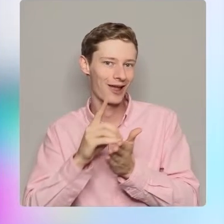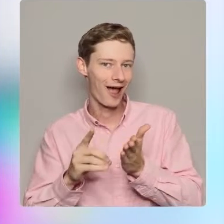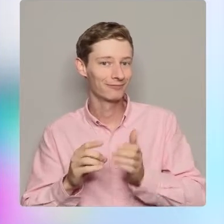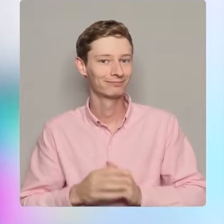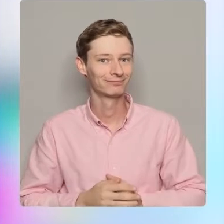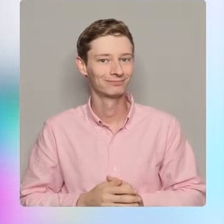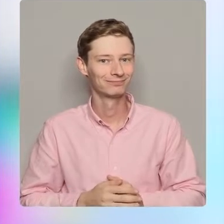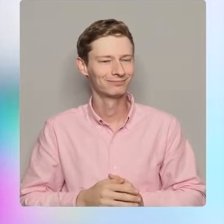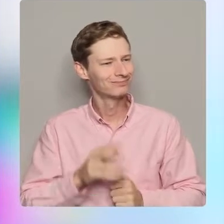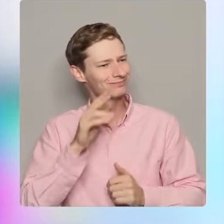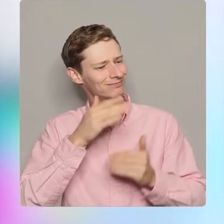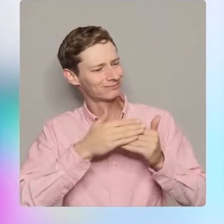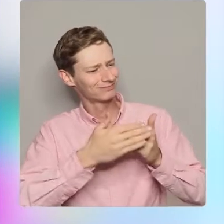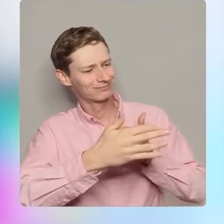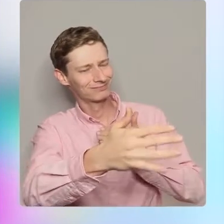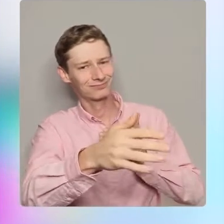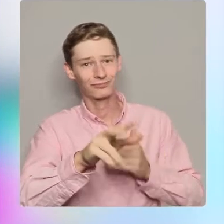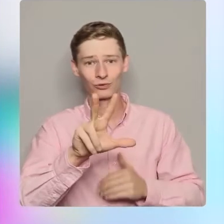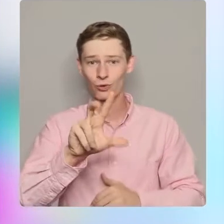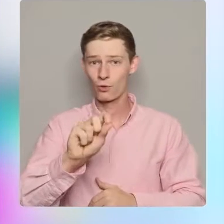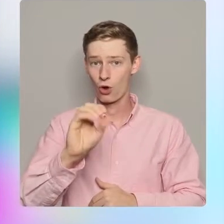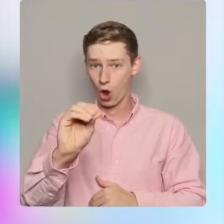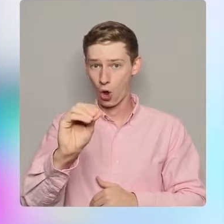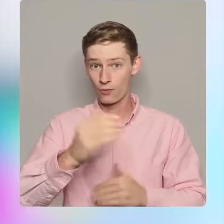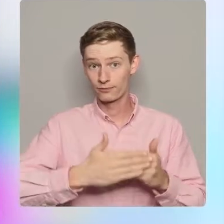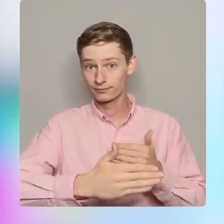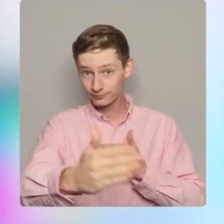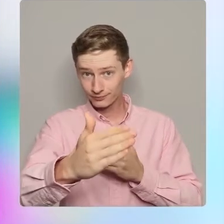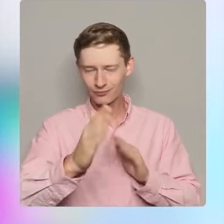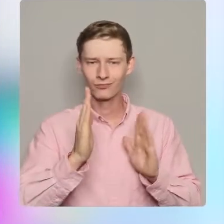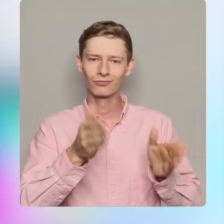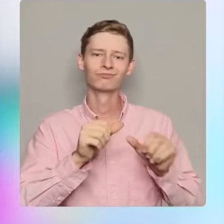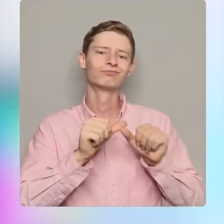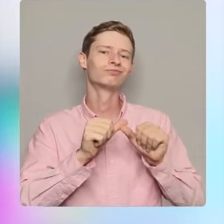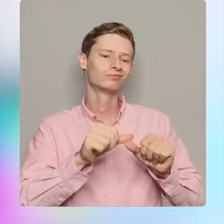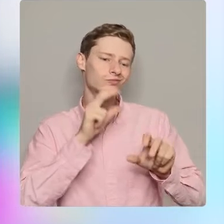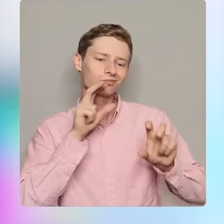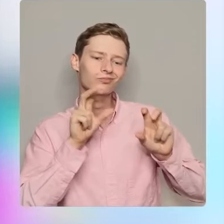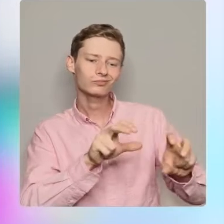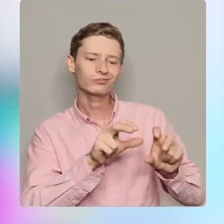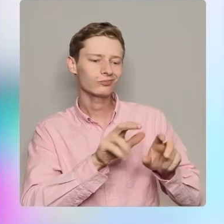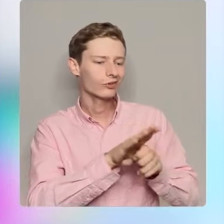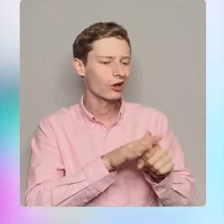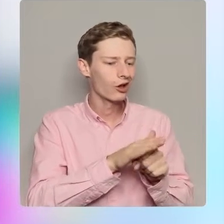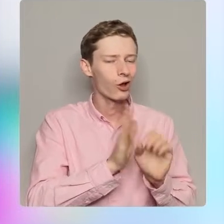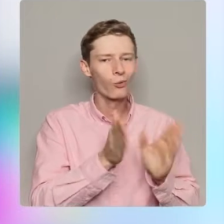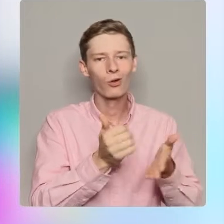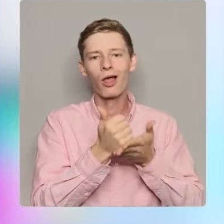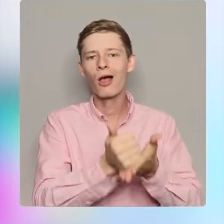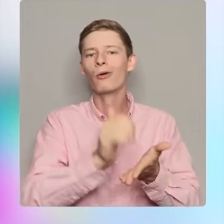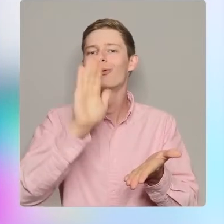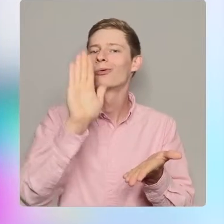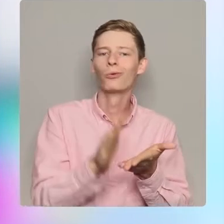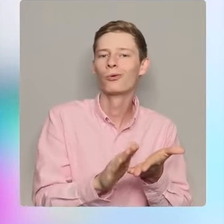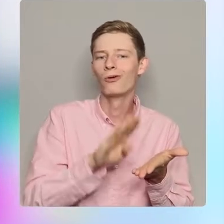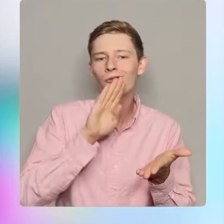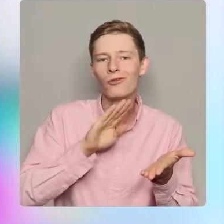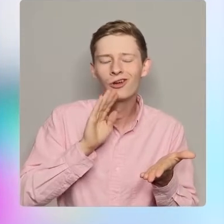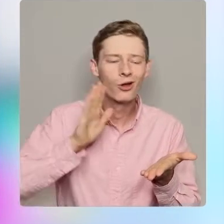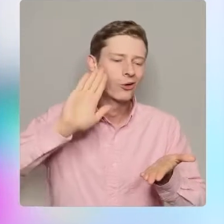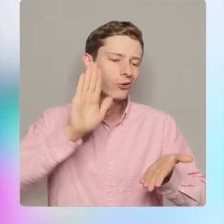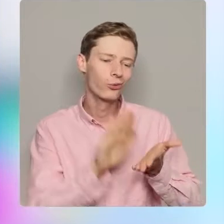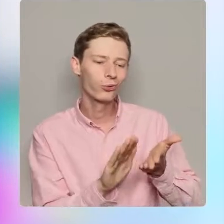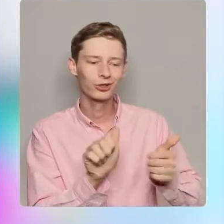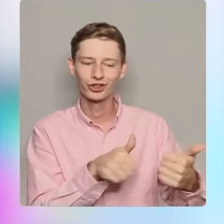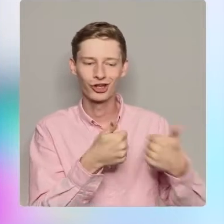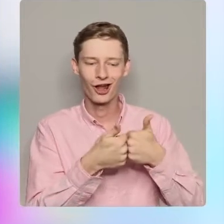Looking ahead at the new Developer Hub 3.0 and beyond, we're continuing to invest in the areas that will help remove friction for you and your